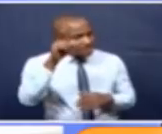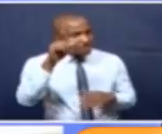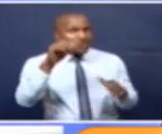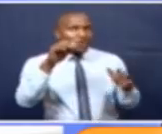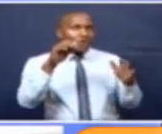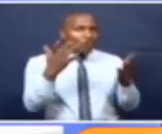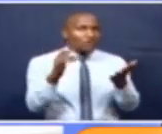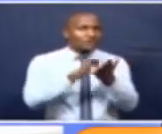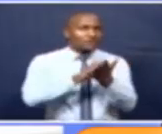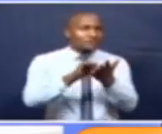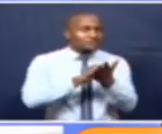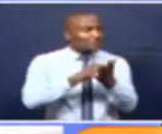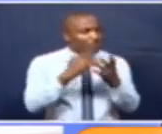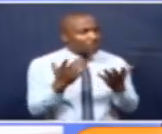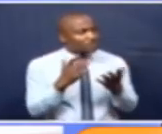York, what point?